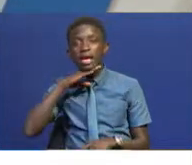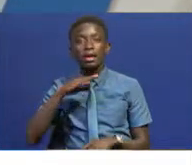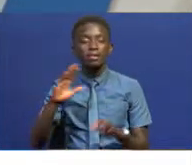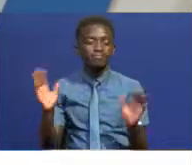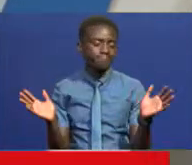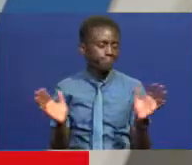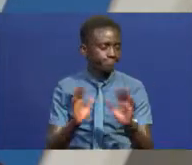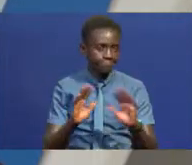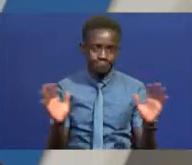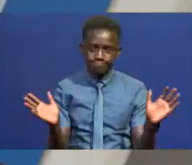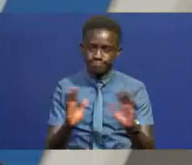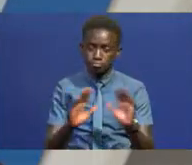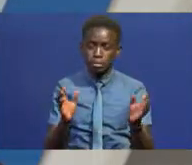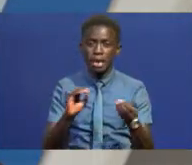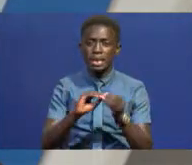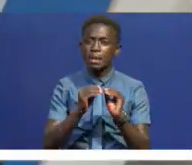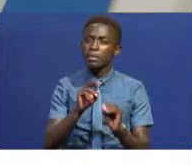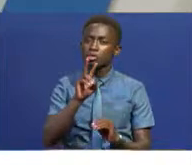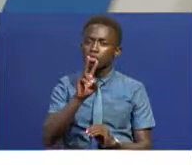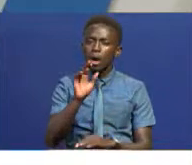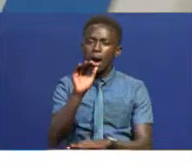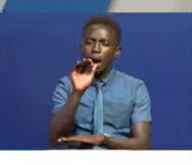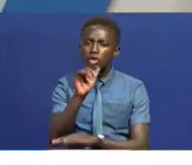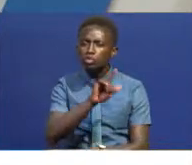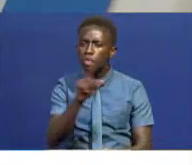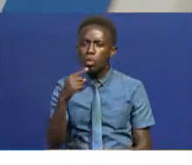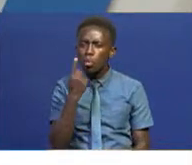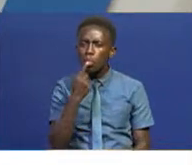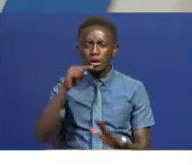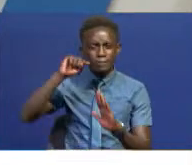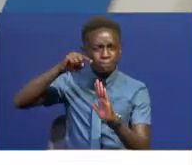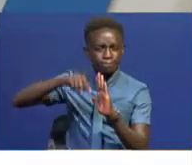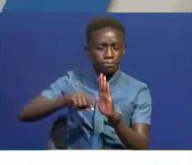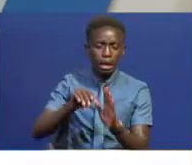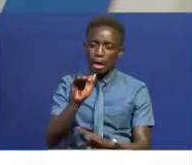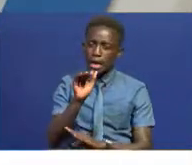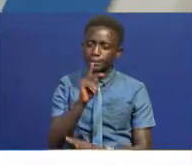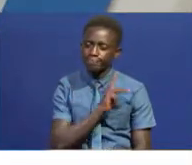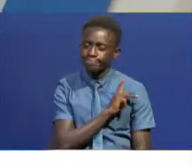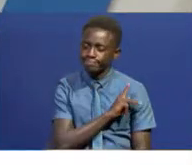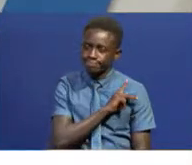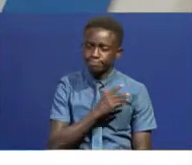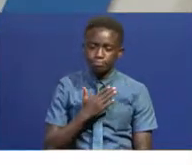ask those people who are carrying out mining kindly, we have our